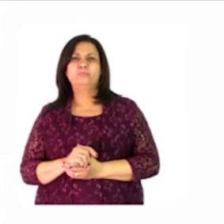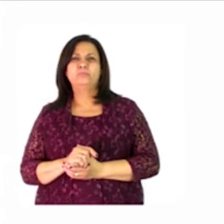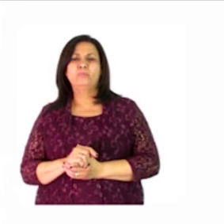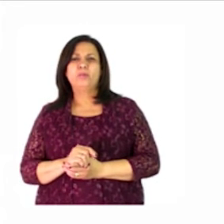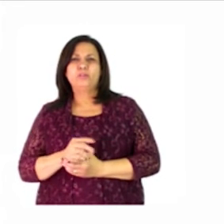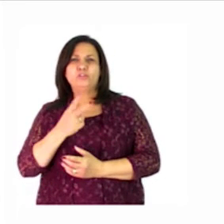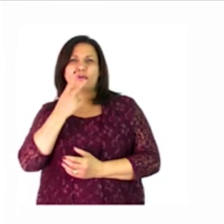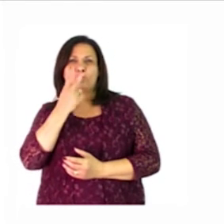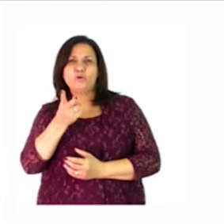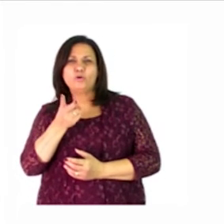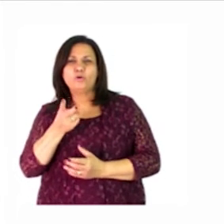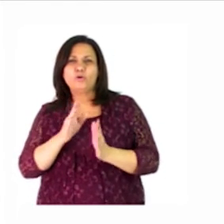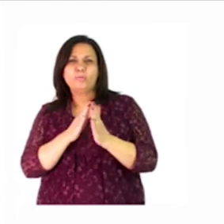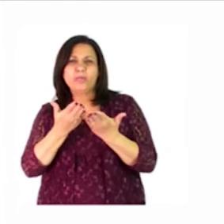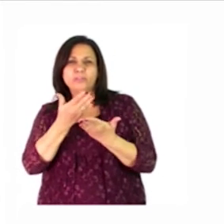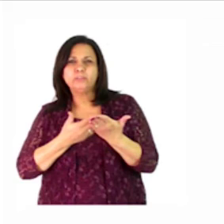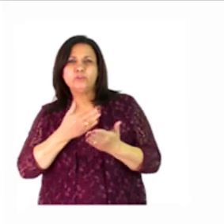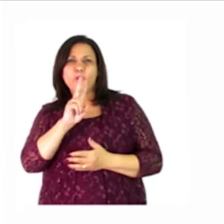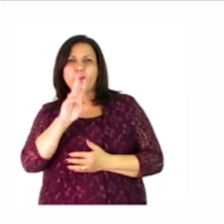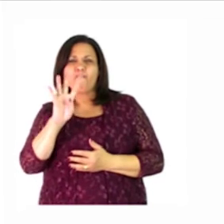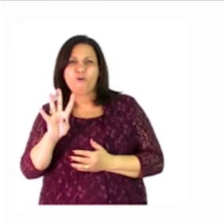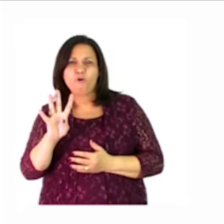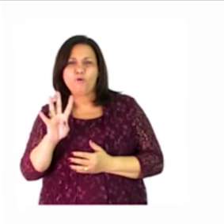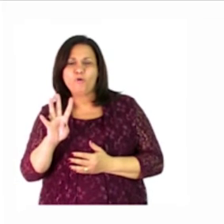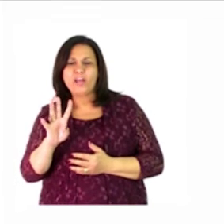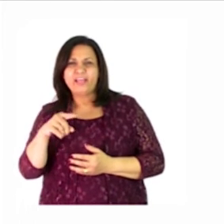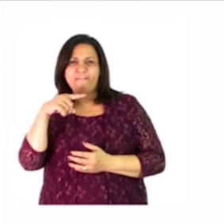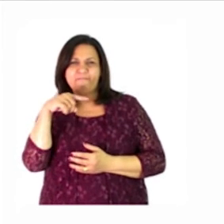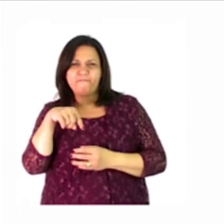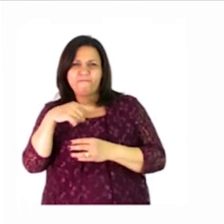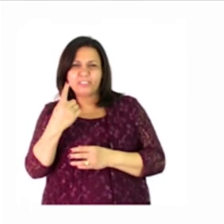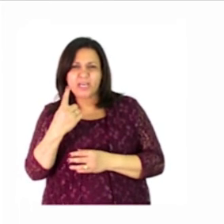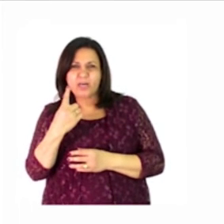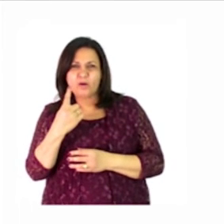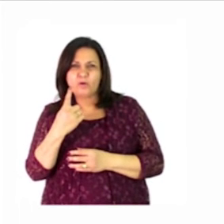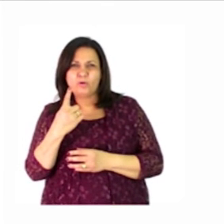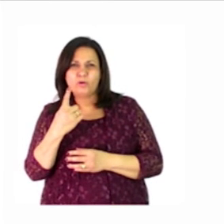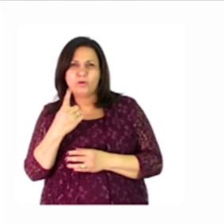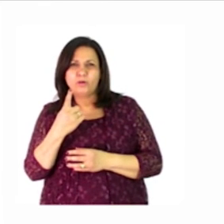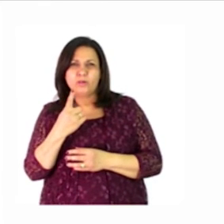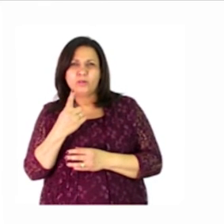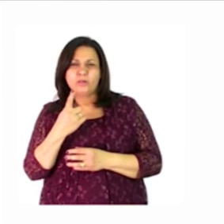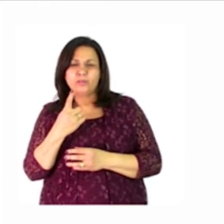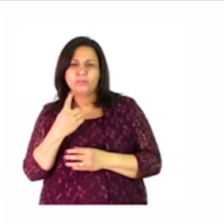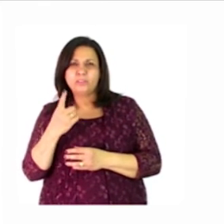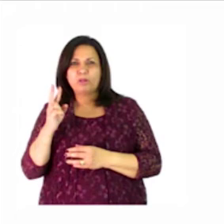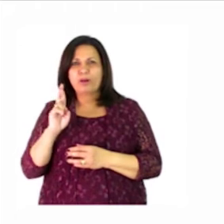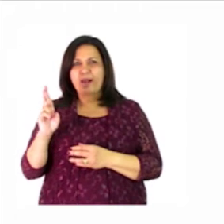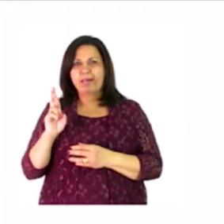worksheet on page 24. The first arrow shows us the